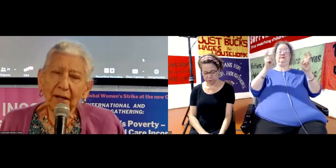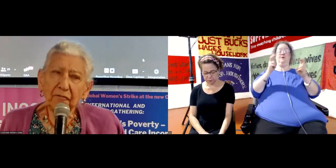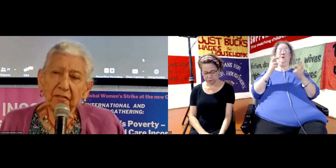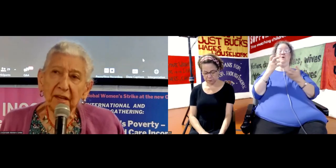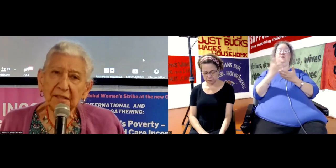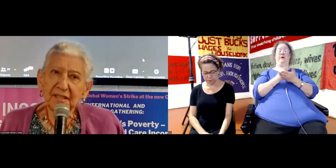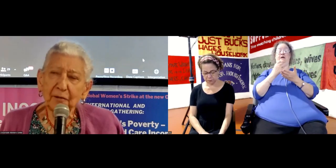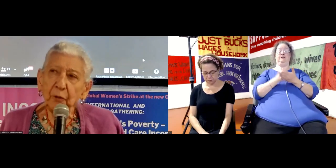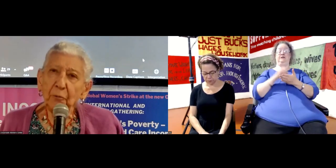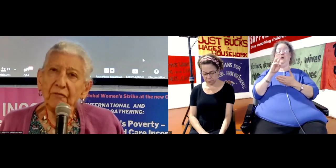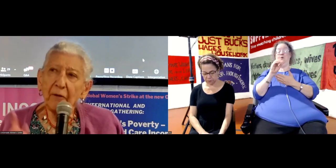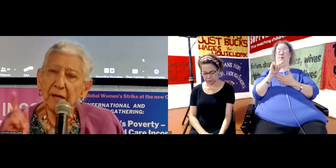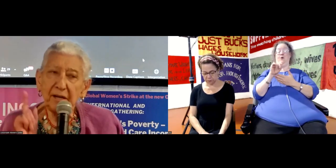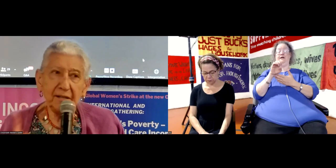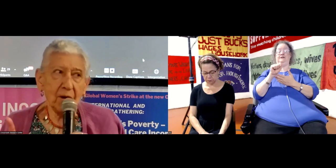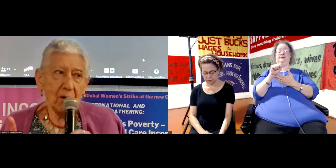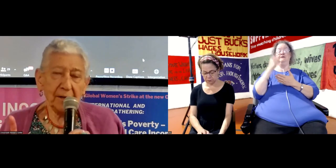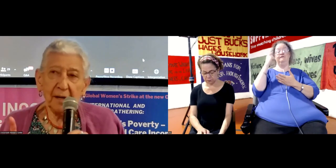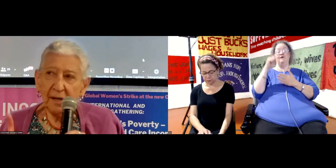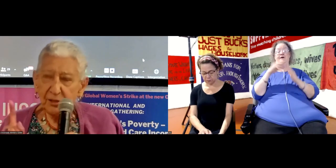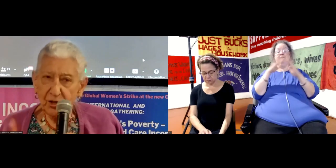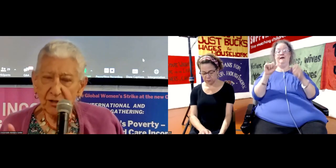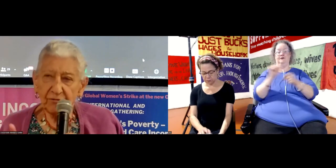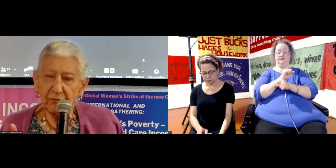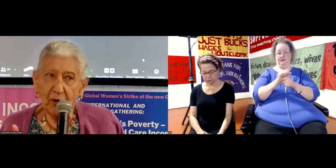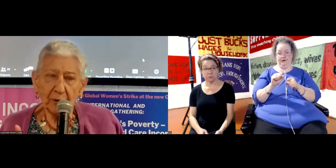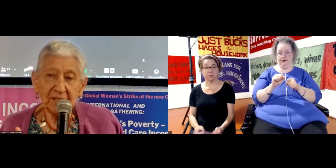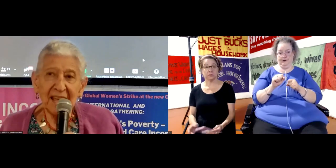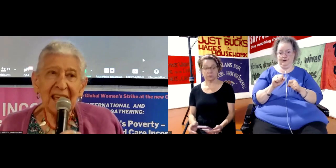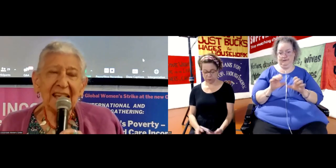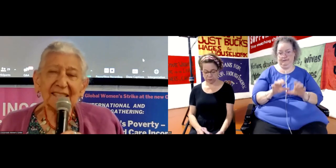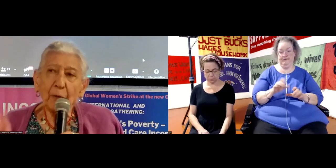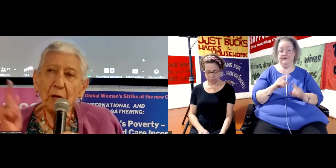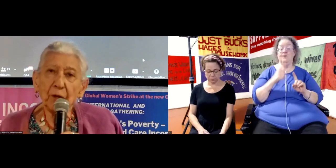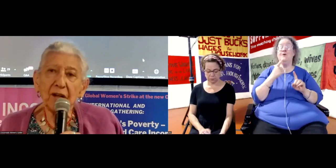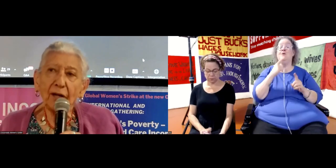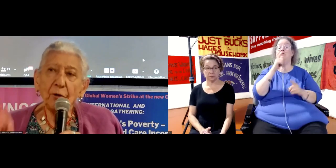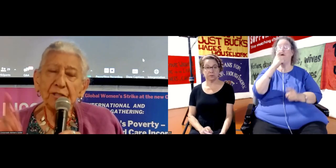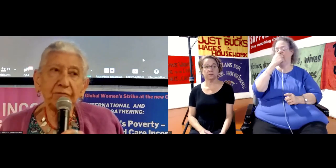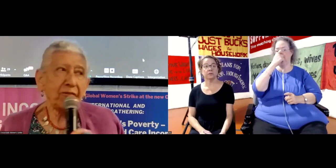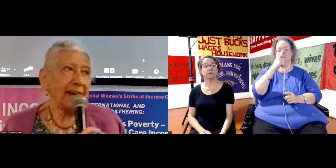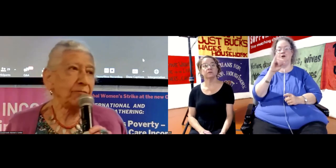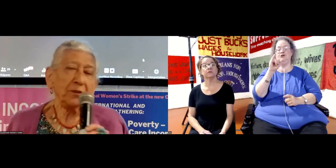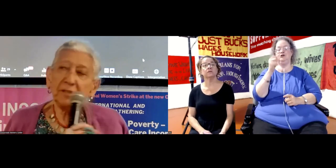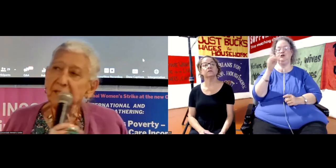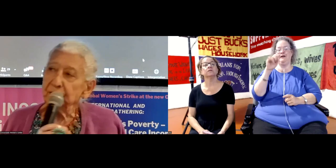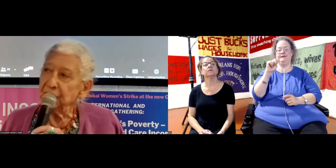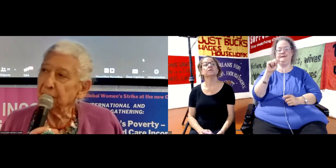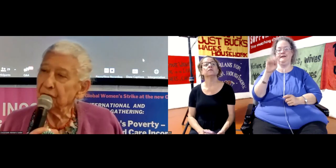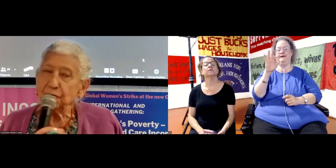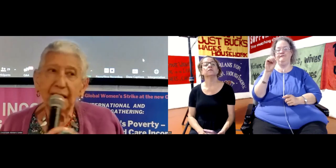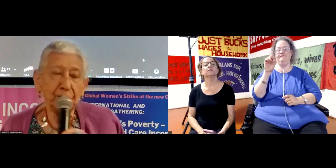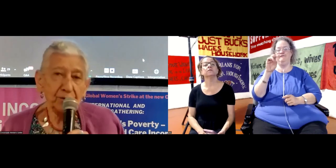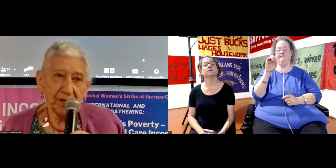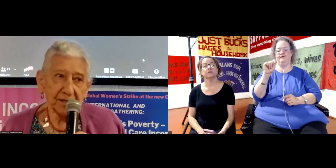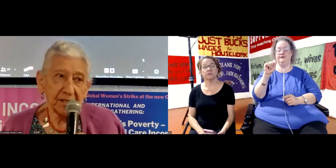Now, one of the things that we were very keen on in John's Forest is that we were not going to fight for the leadership